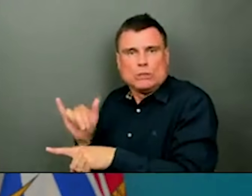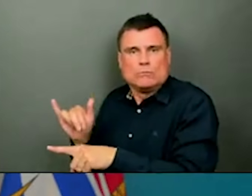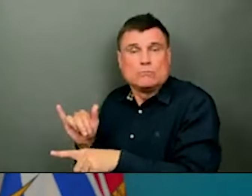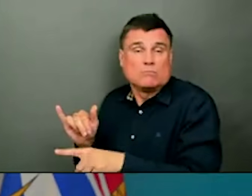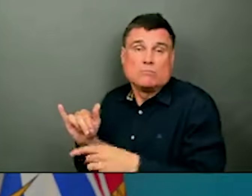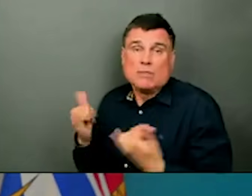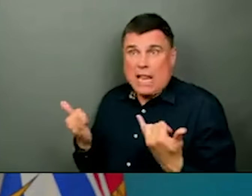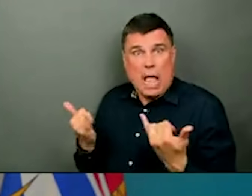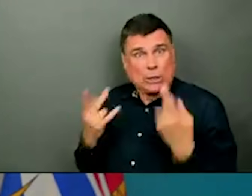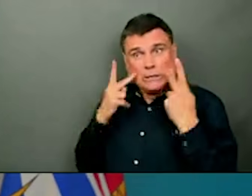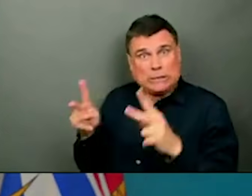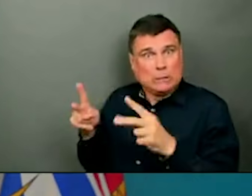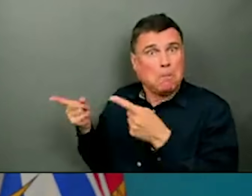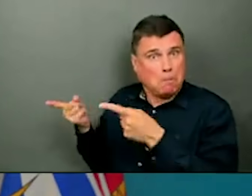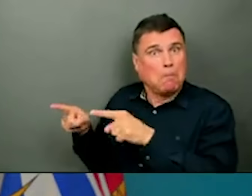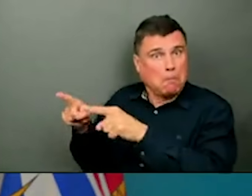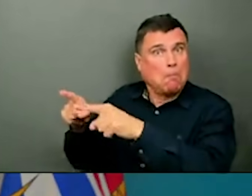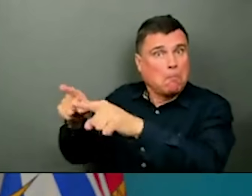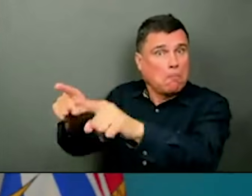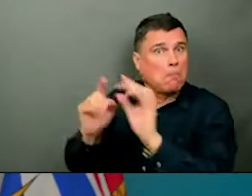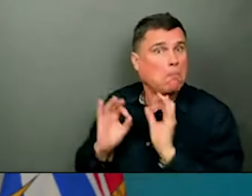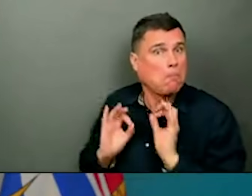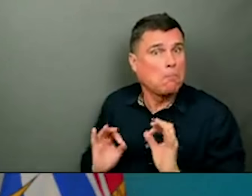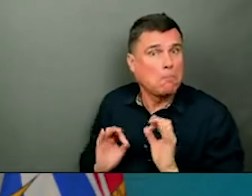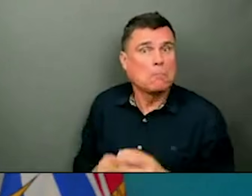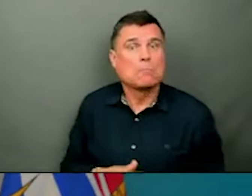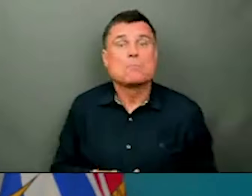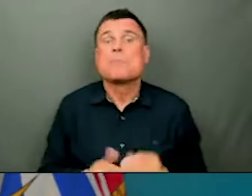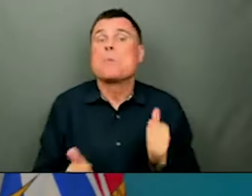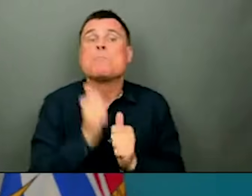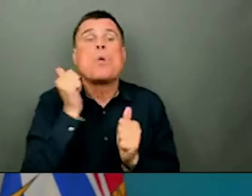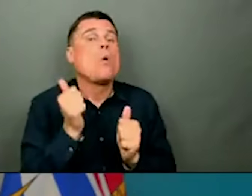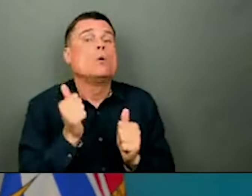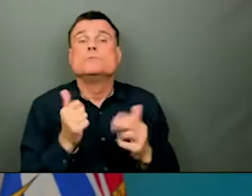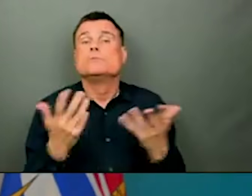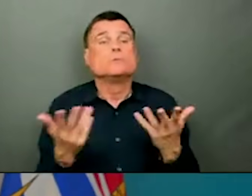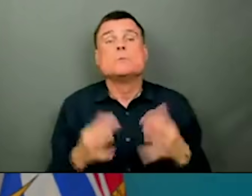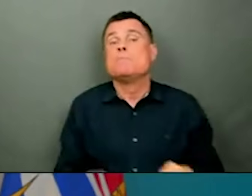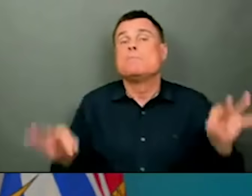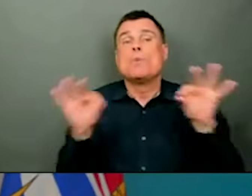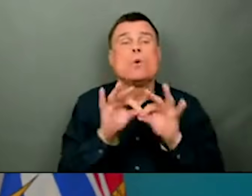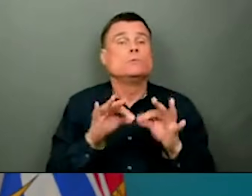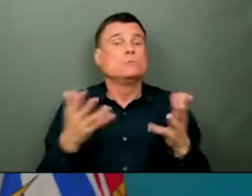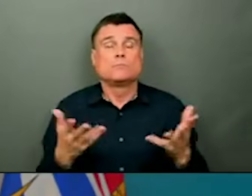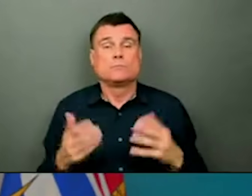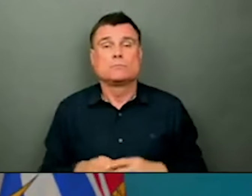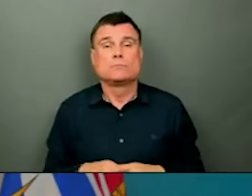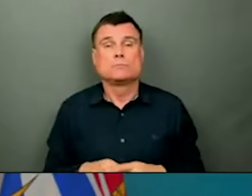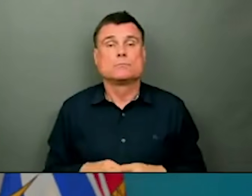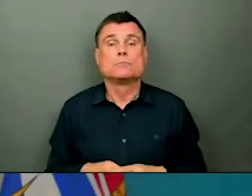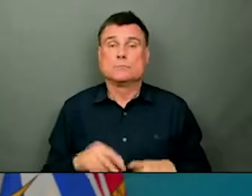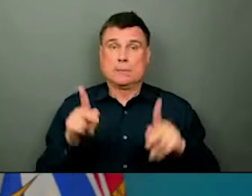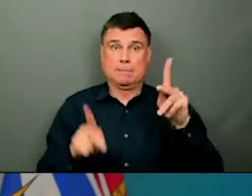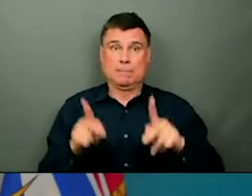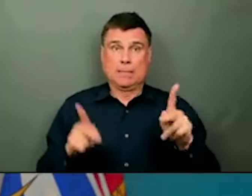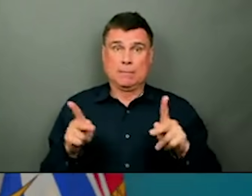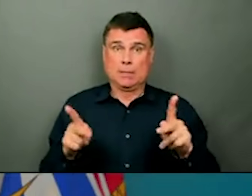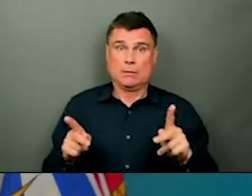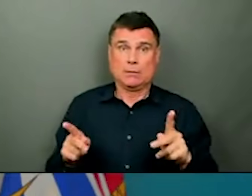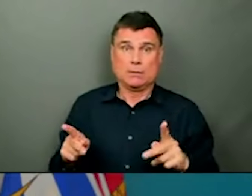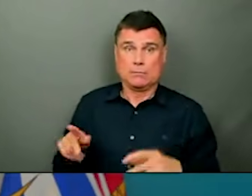seeing. The most important question, though, regardless of all of those strategies, is that the people of Surrey and people everywhere